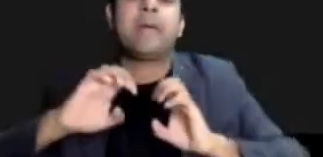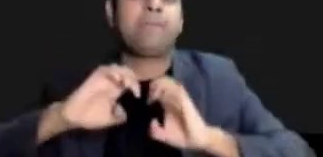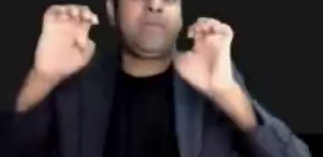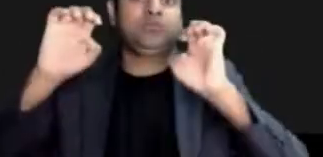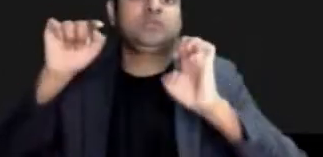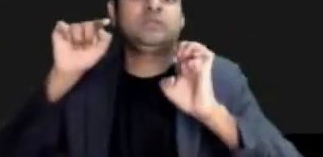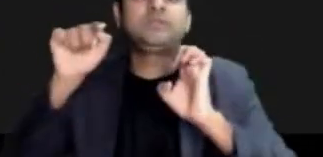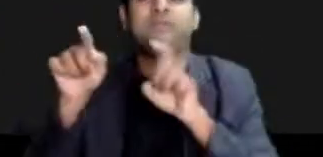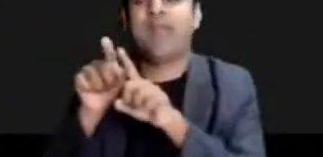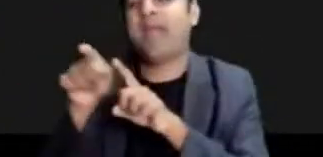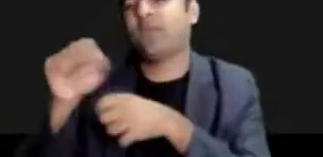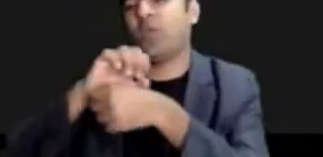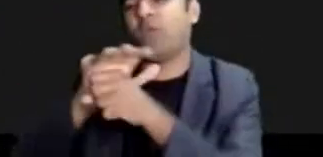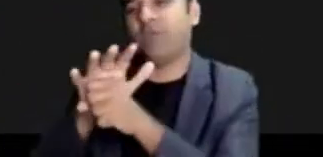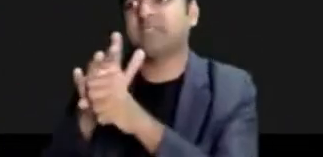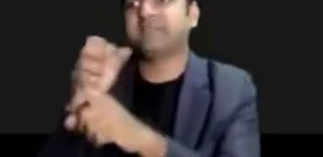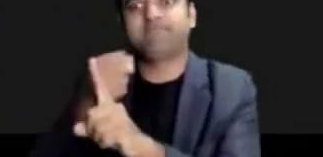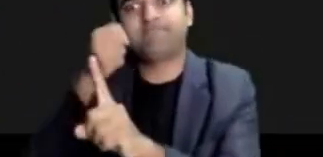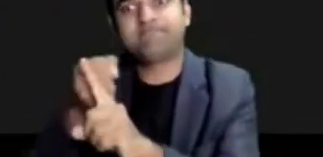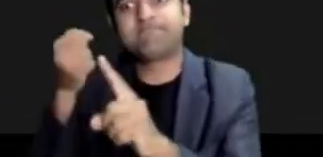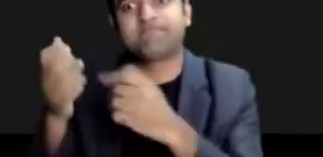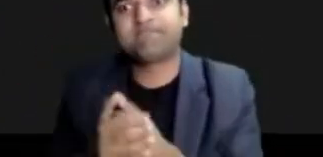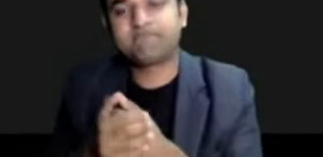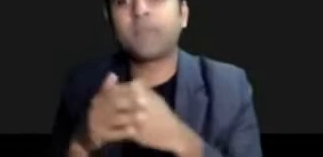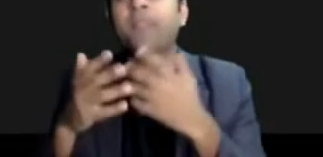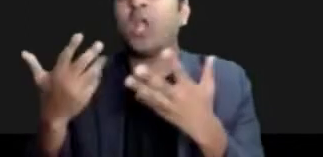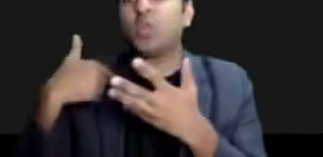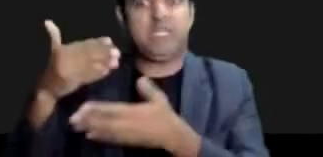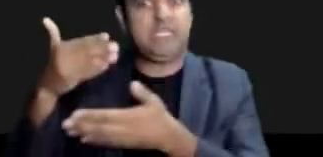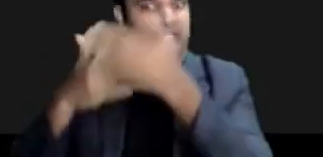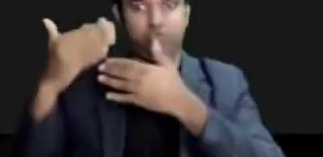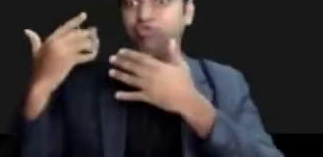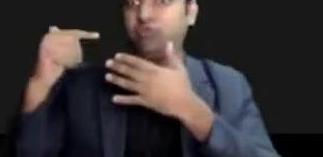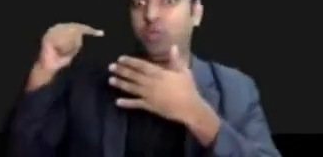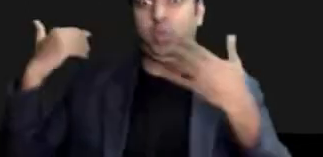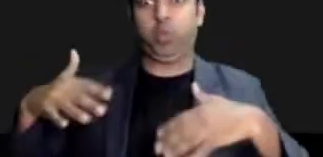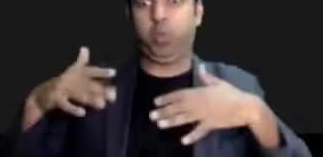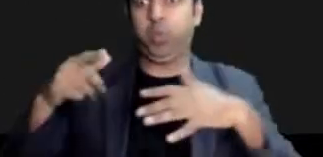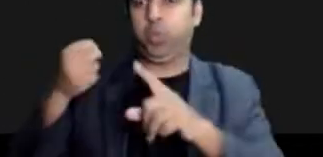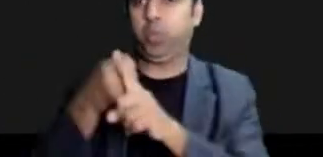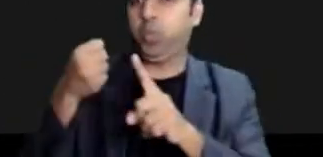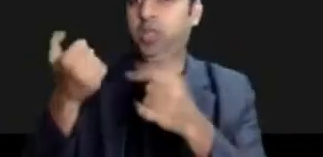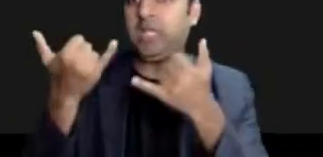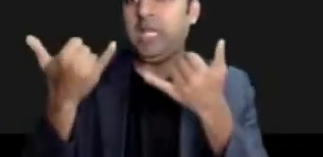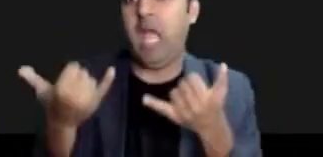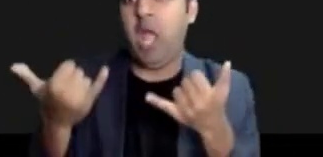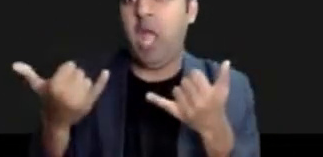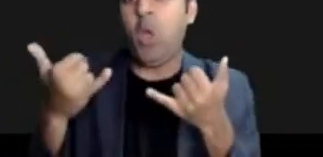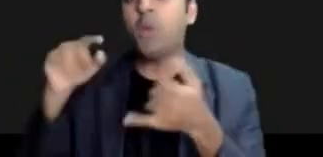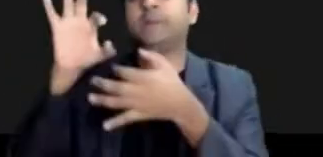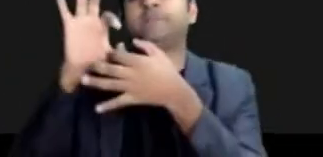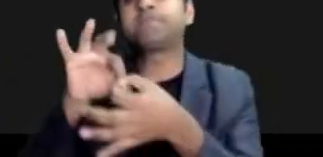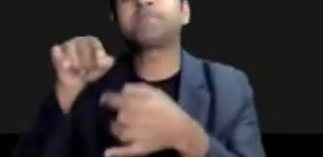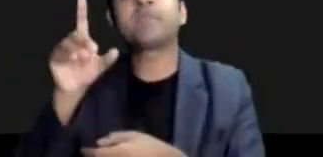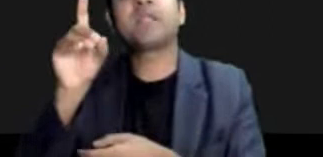risk reduction. I want to use this opportunity to talk to you about the midterm review